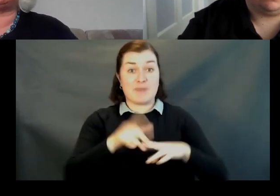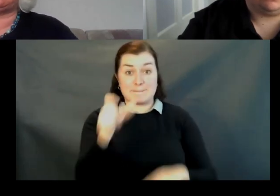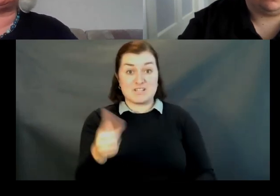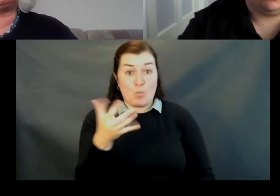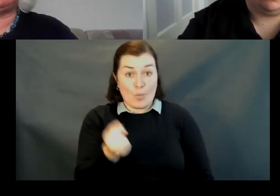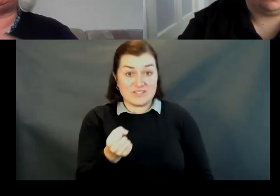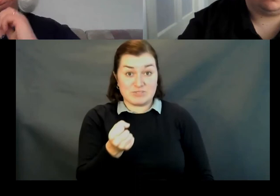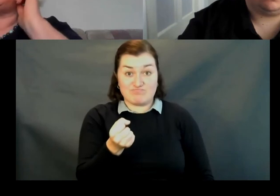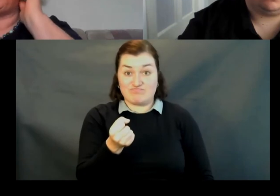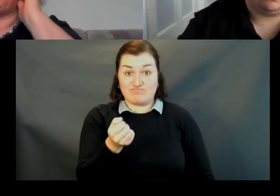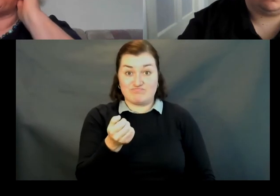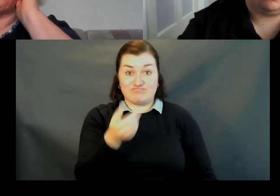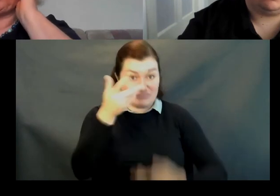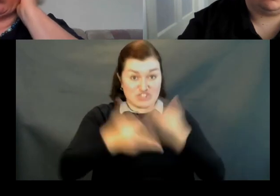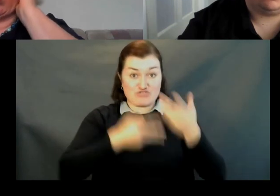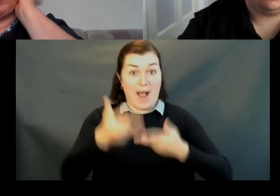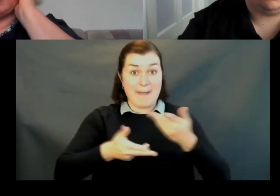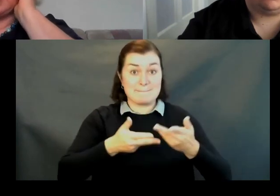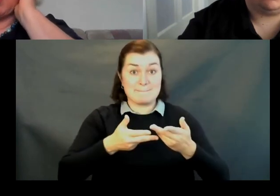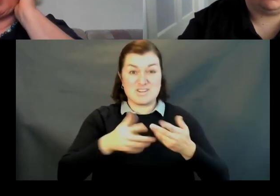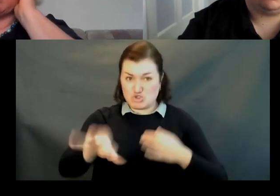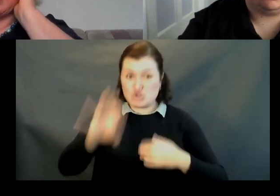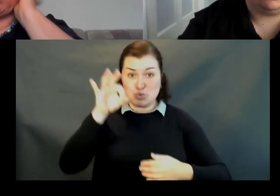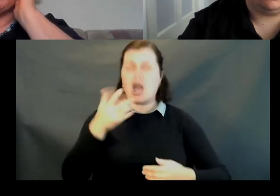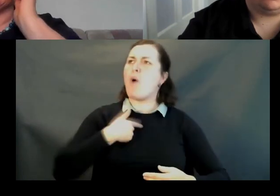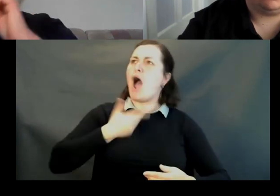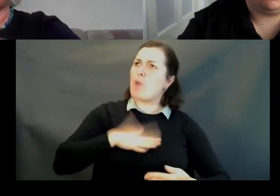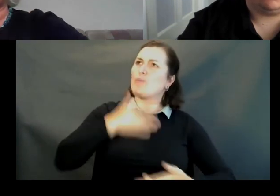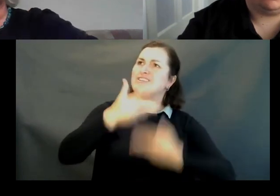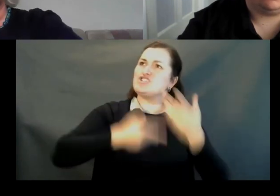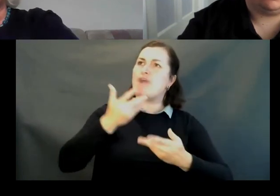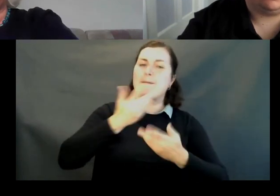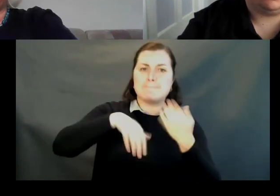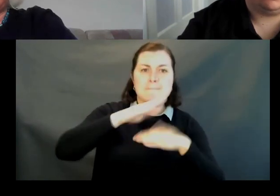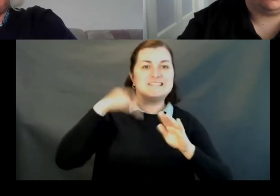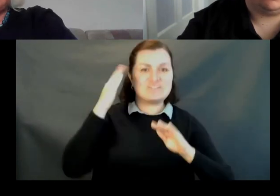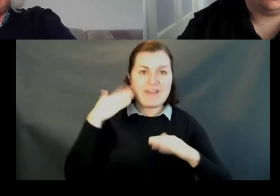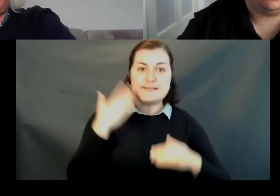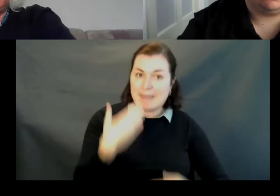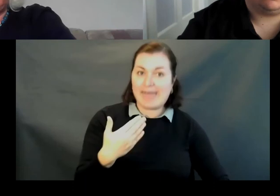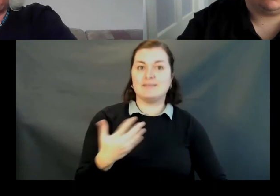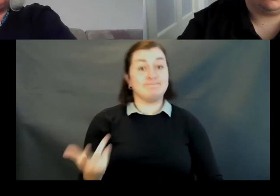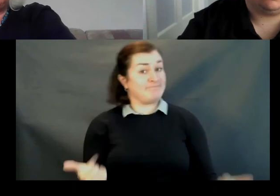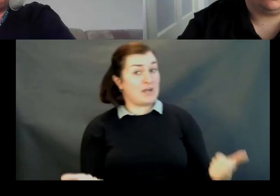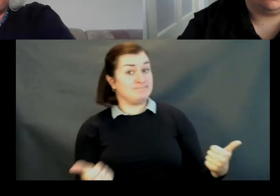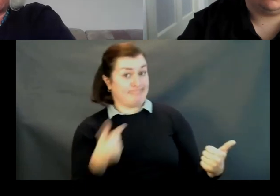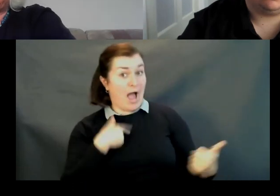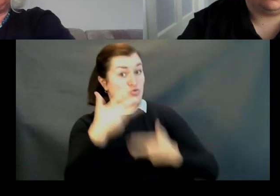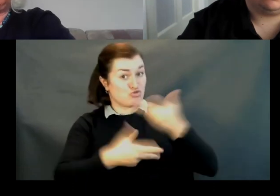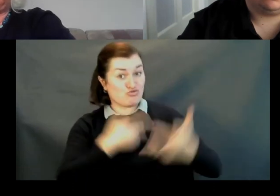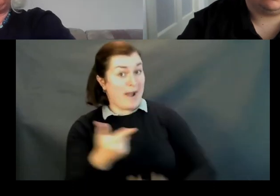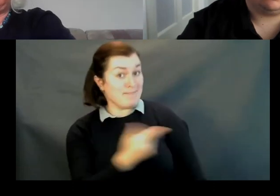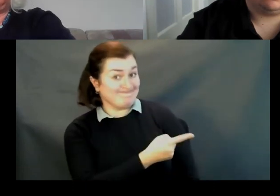you that they're mixed race. I mean, we don't know, we're not necessarily saying which race, unless they, because I don't necessarily know